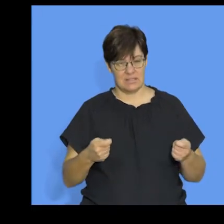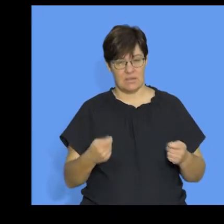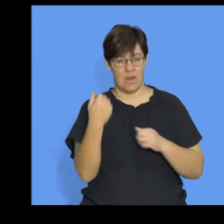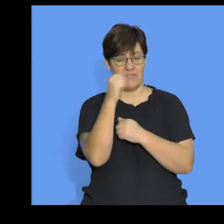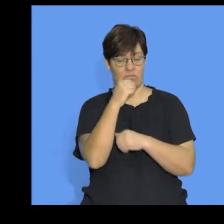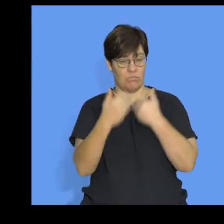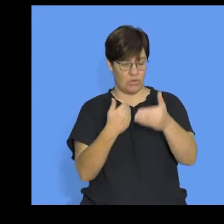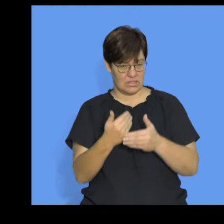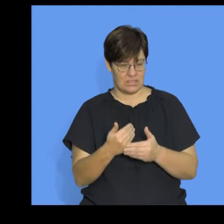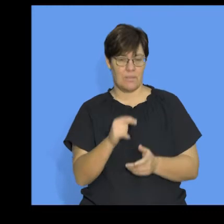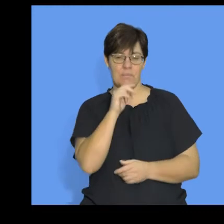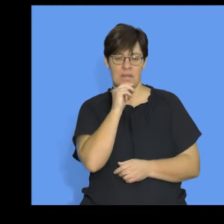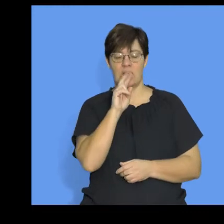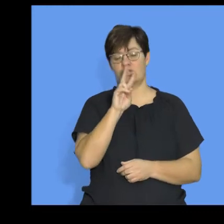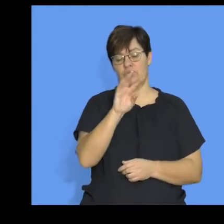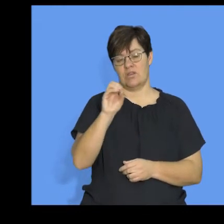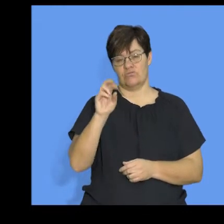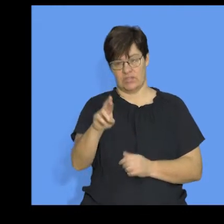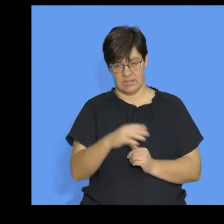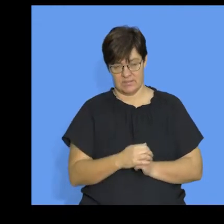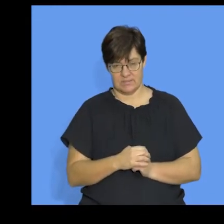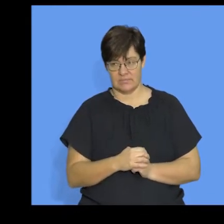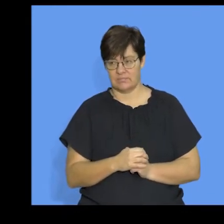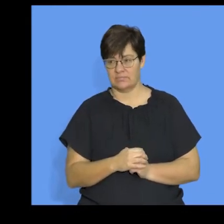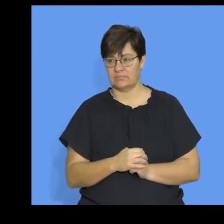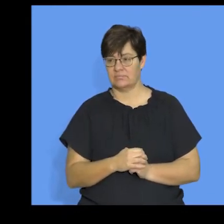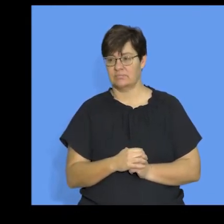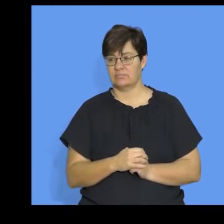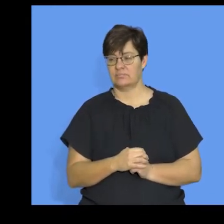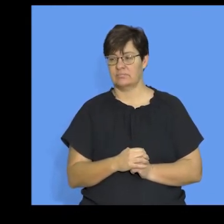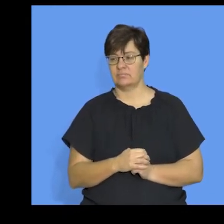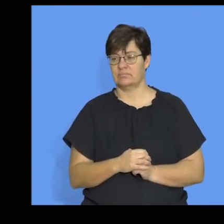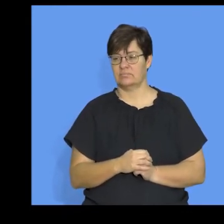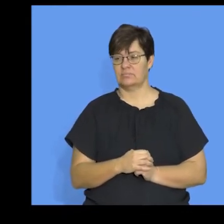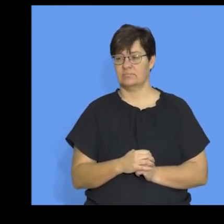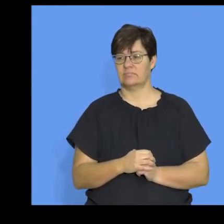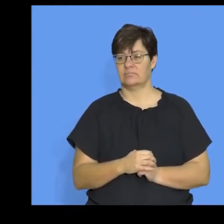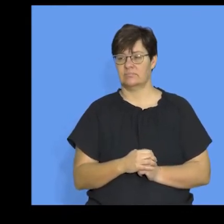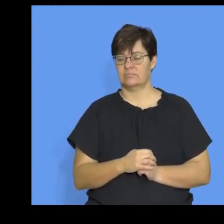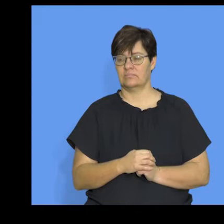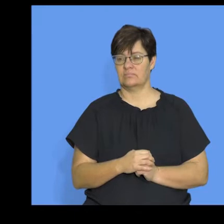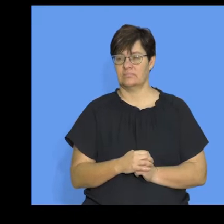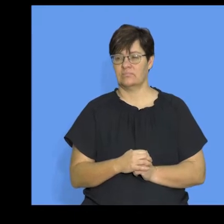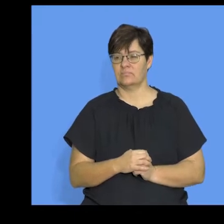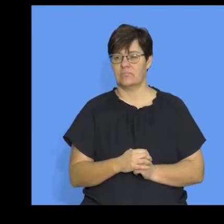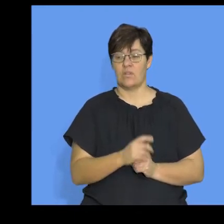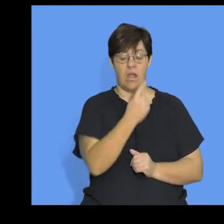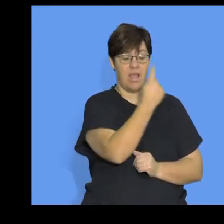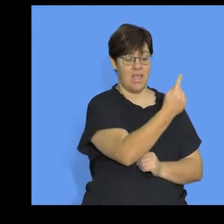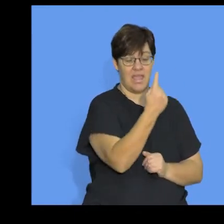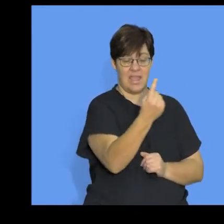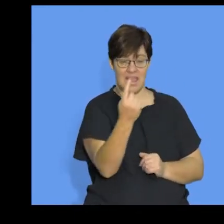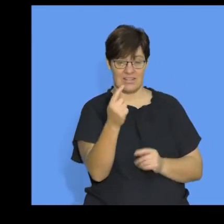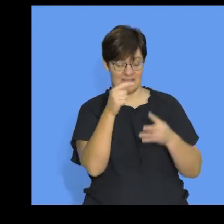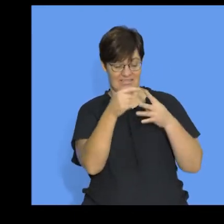my 200. Let's go back. Here we go. There we are. So all these